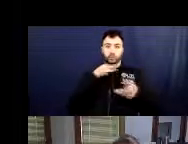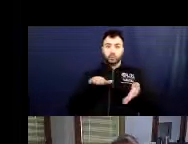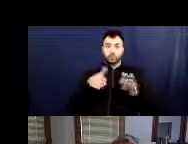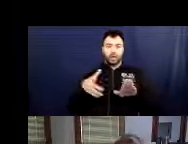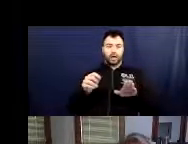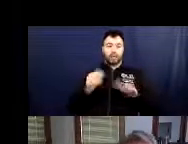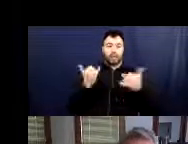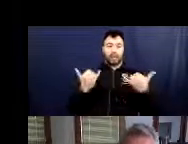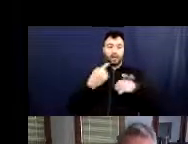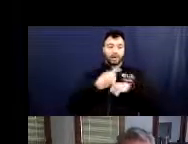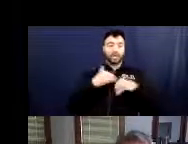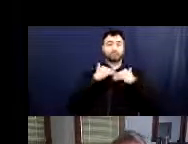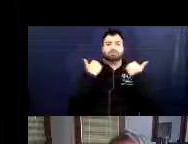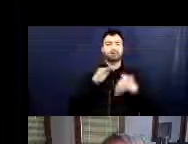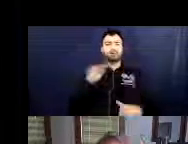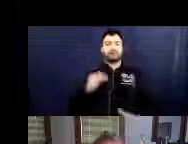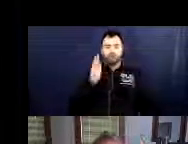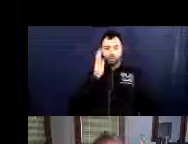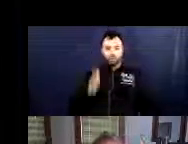It wasn't just for adults either.